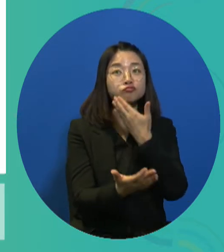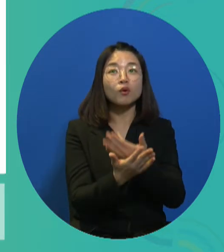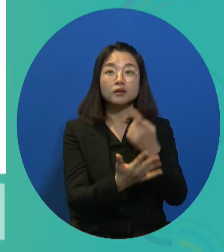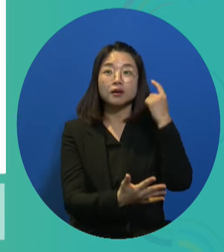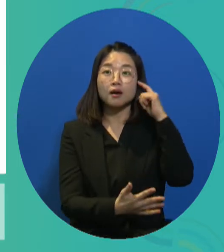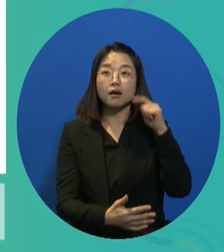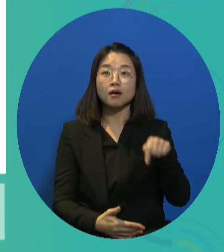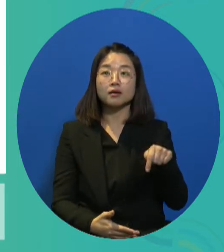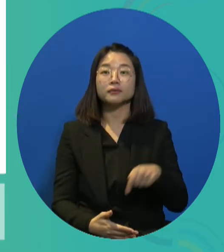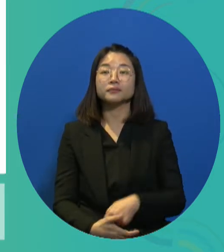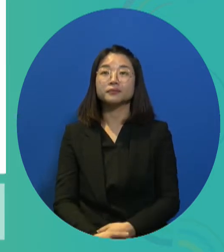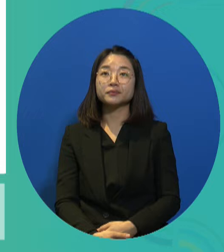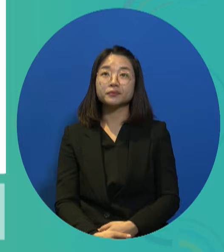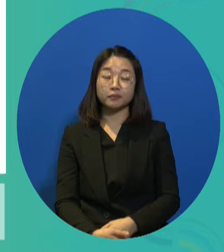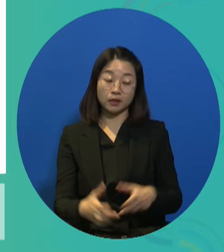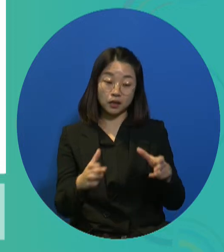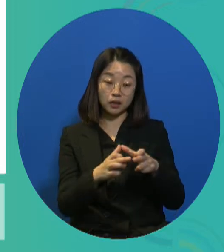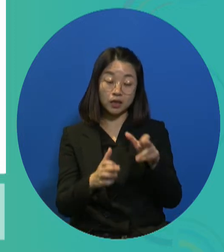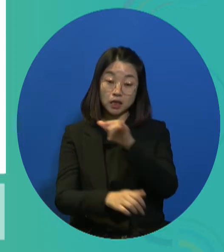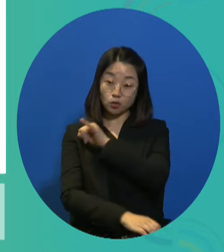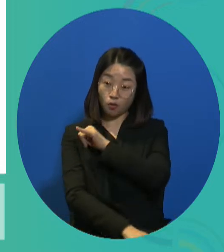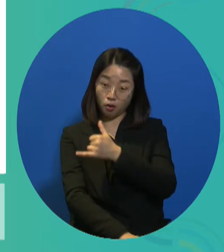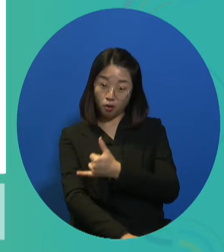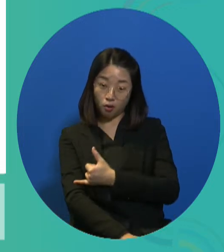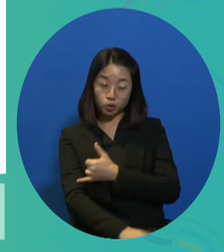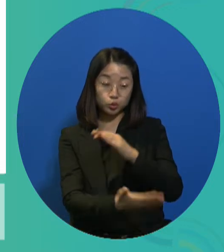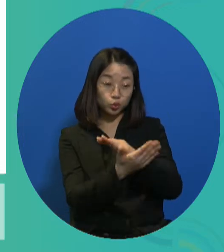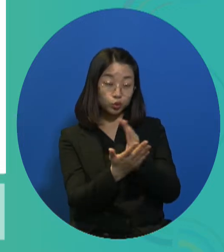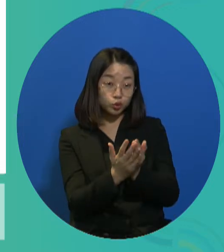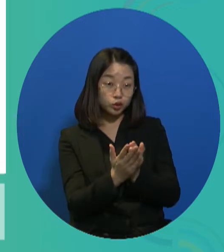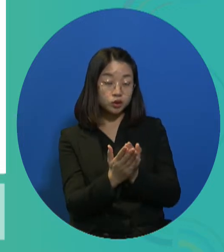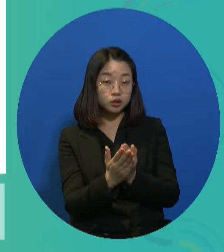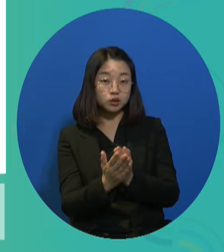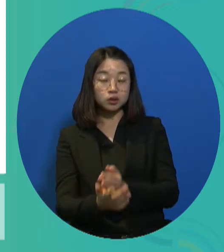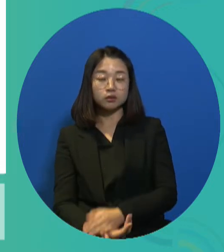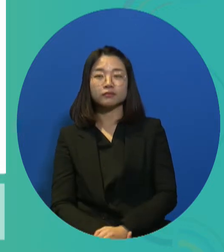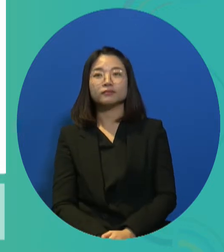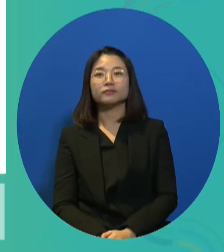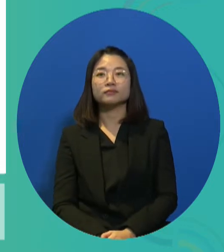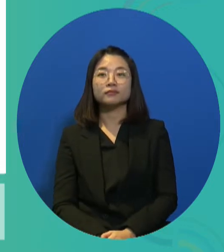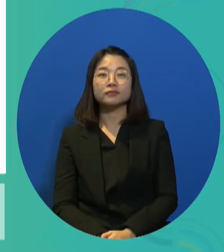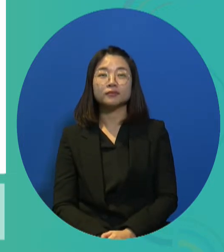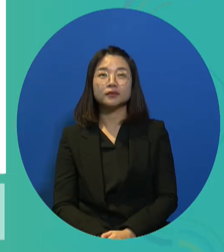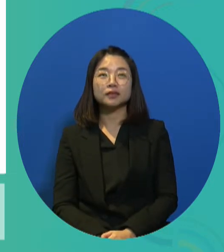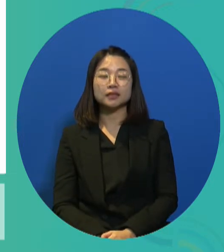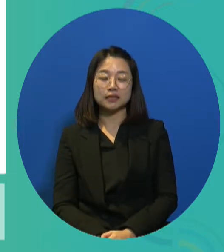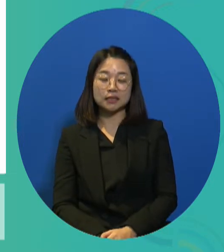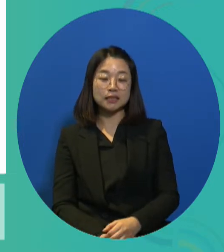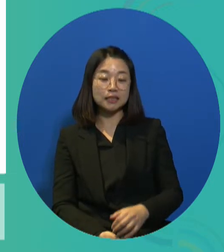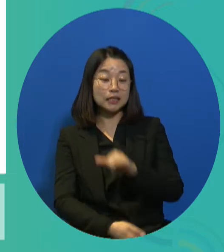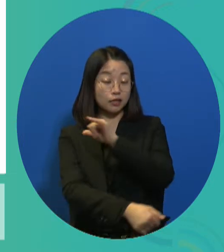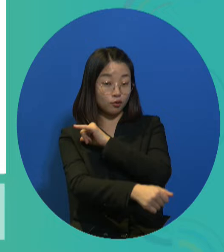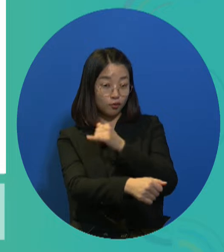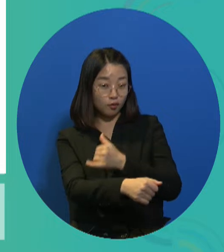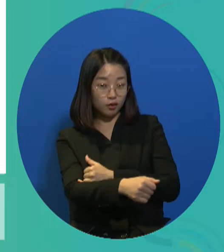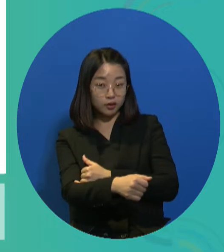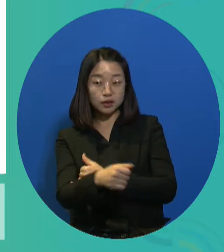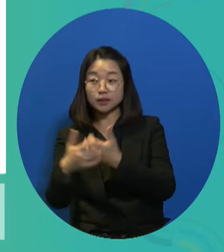model that underpins the UNCRDP. And according to that social